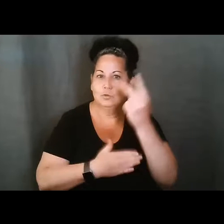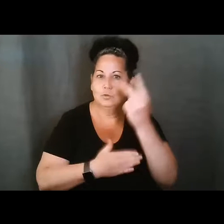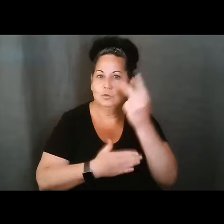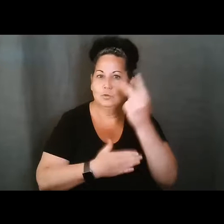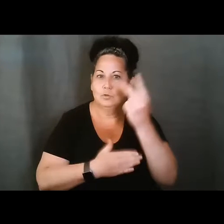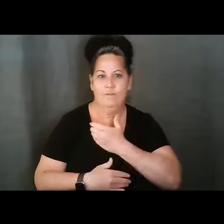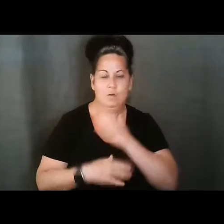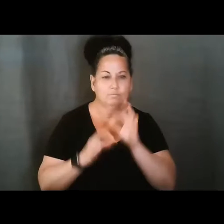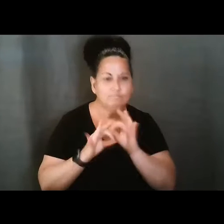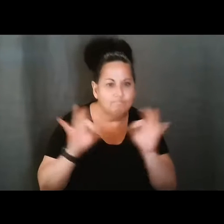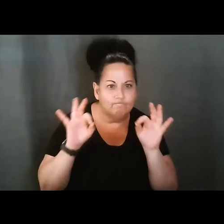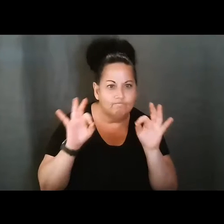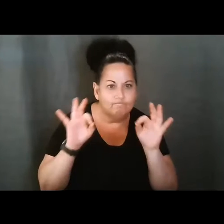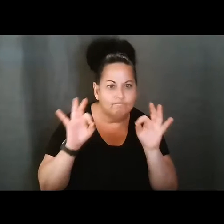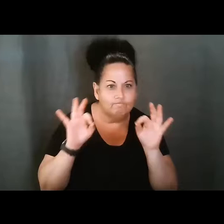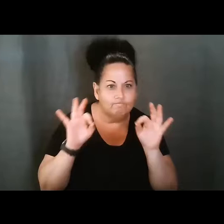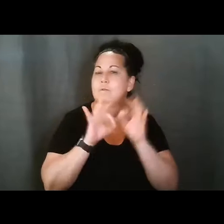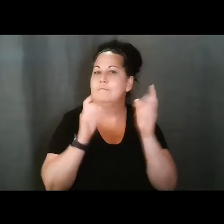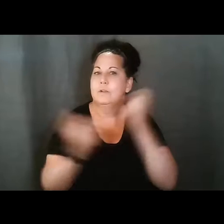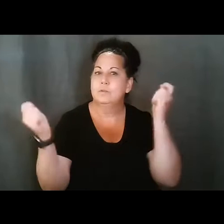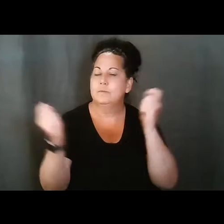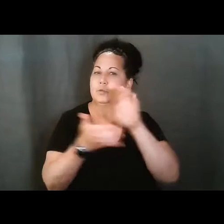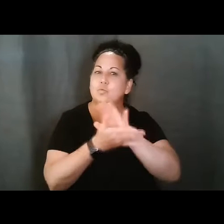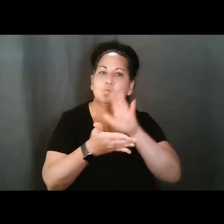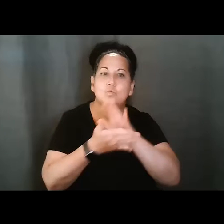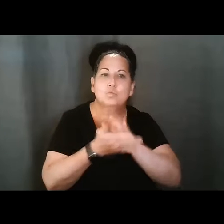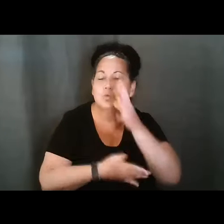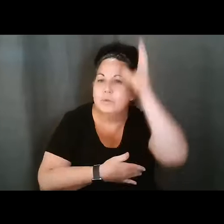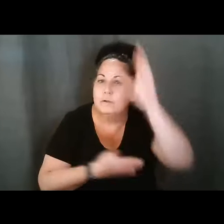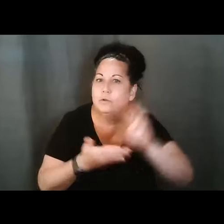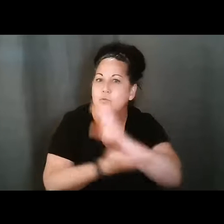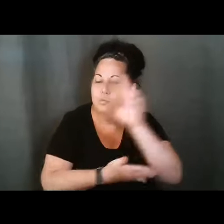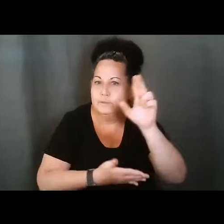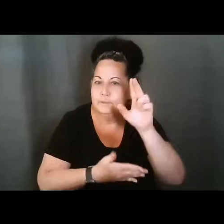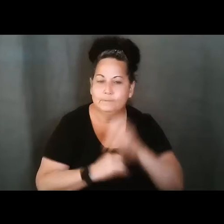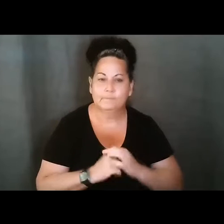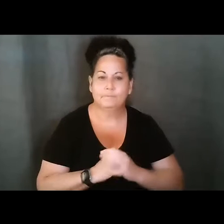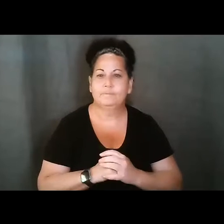Victory in Schools Parent University Strategies for the Virtual Classroom.